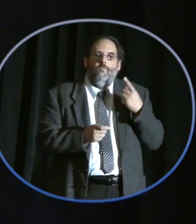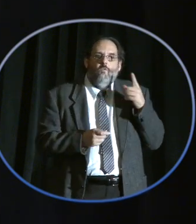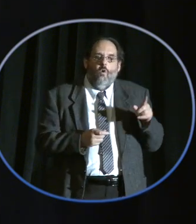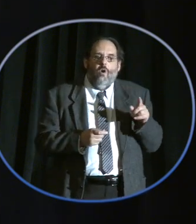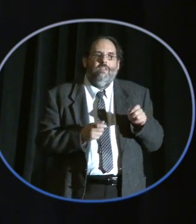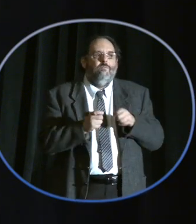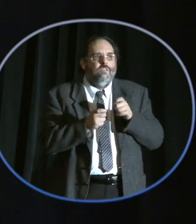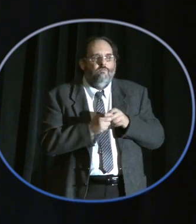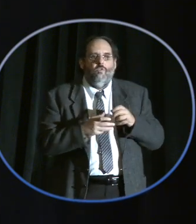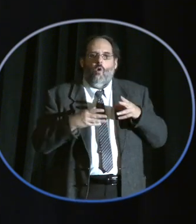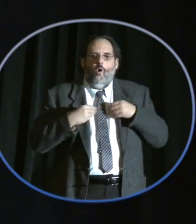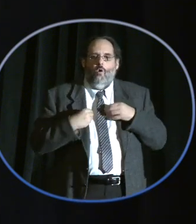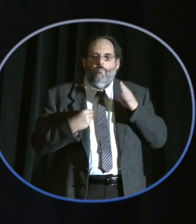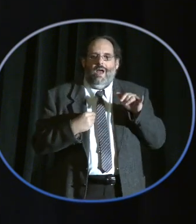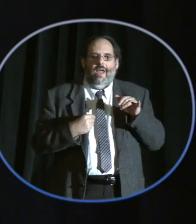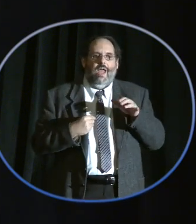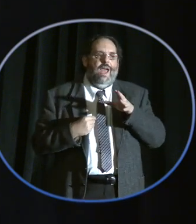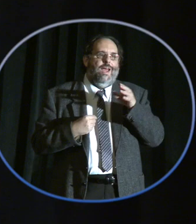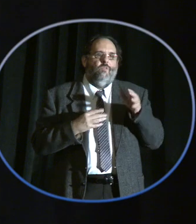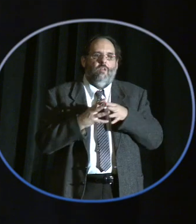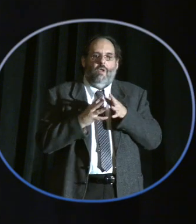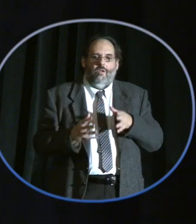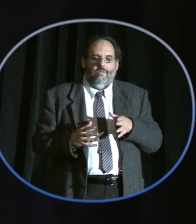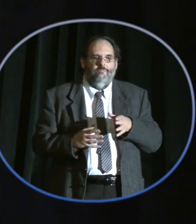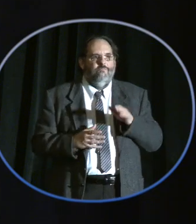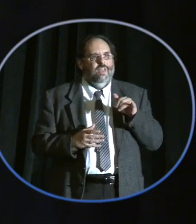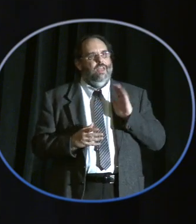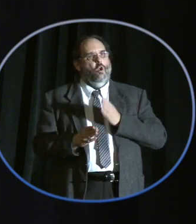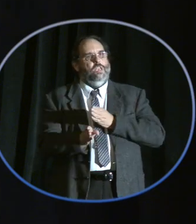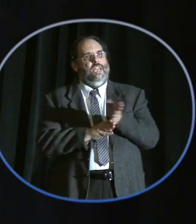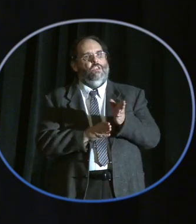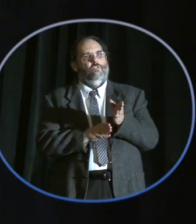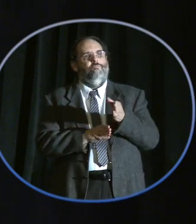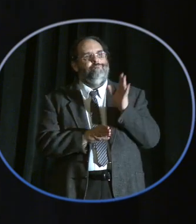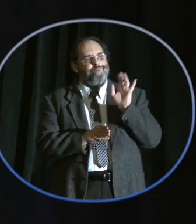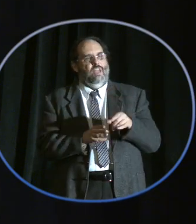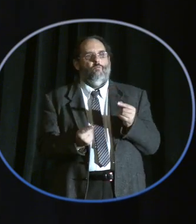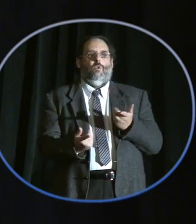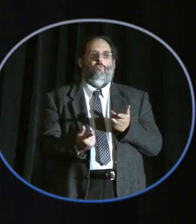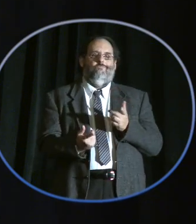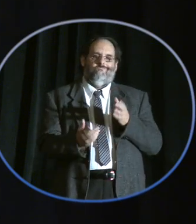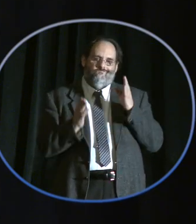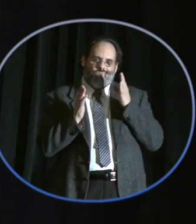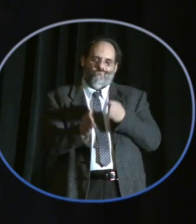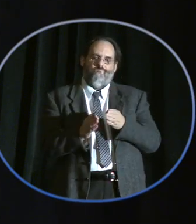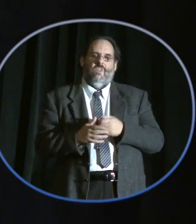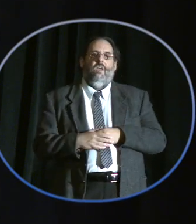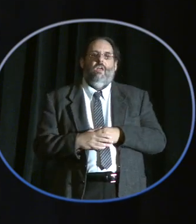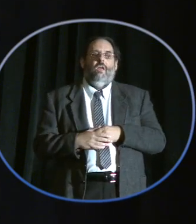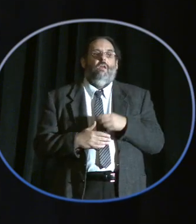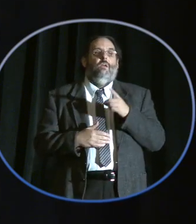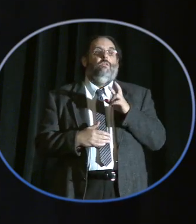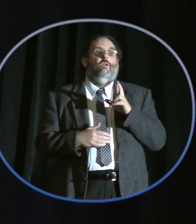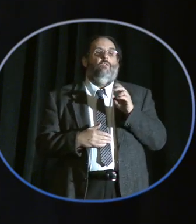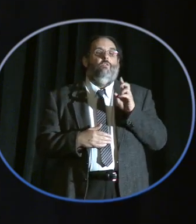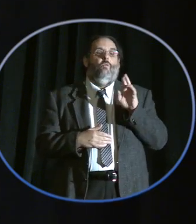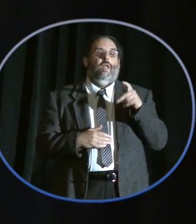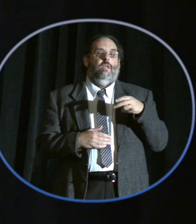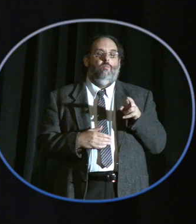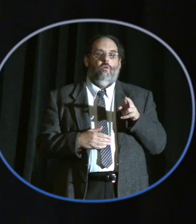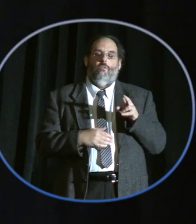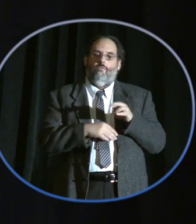African Americans. She said, "That's our niche. That's what we do." Dr. Draper has been